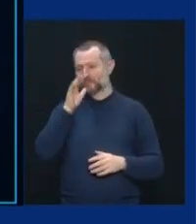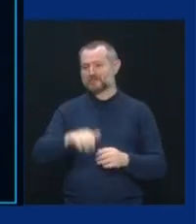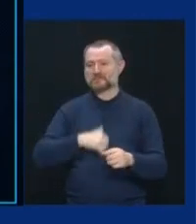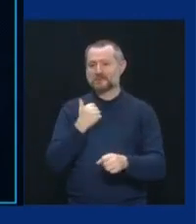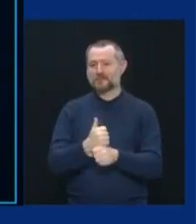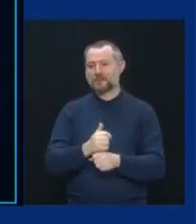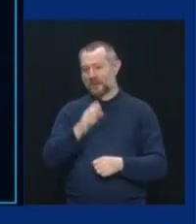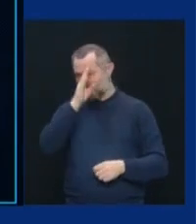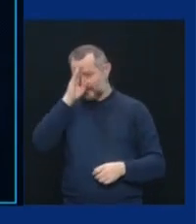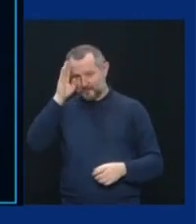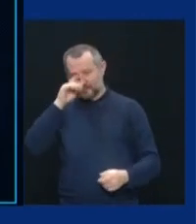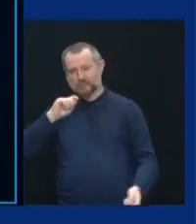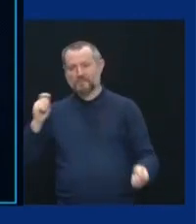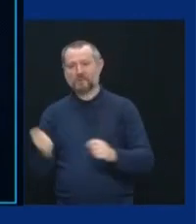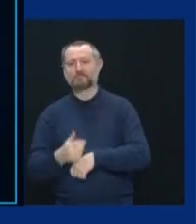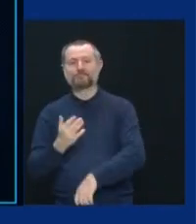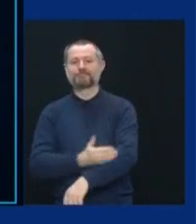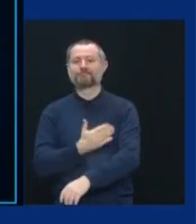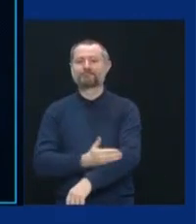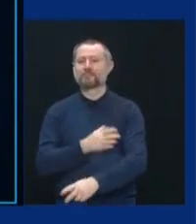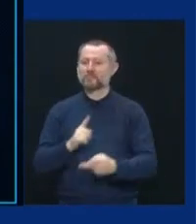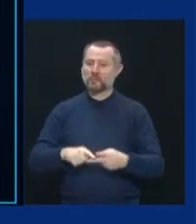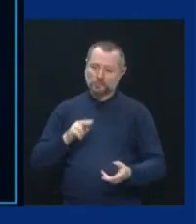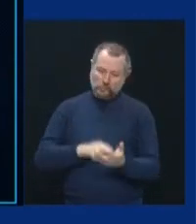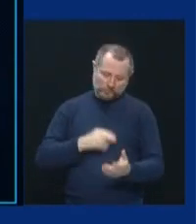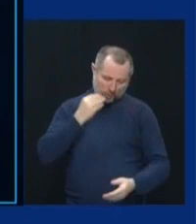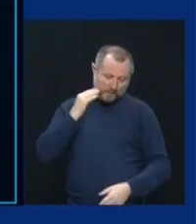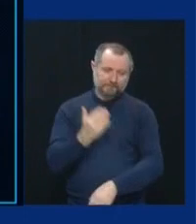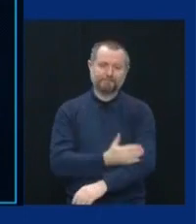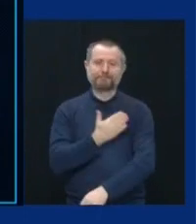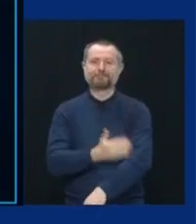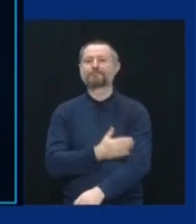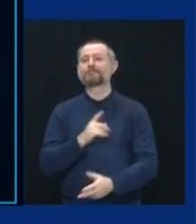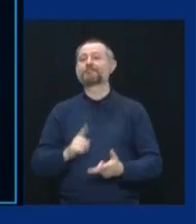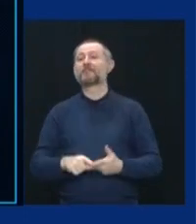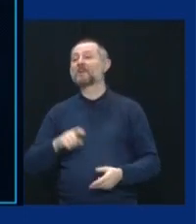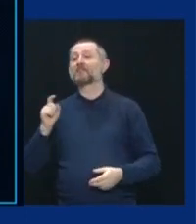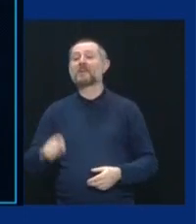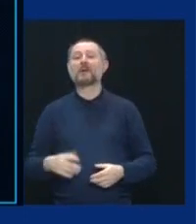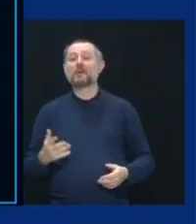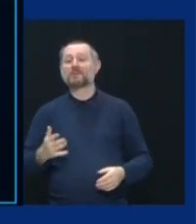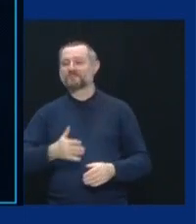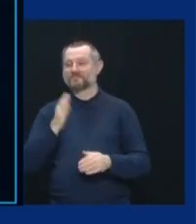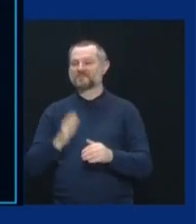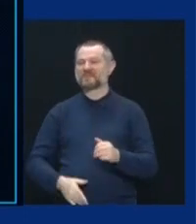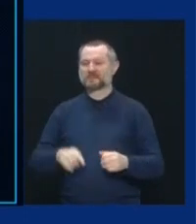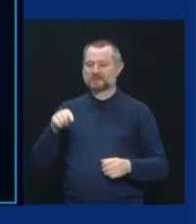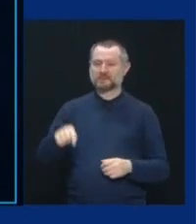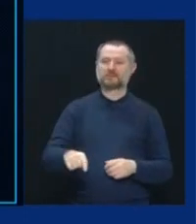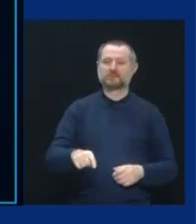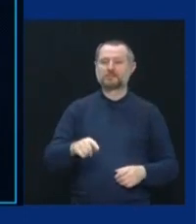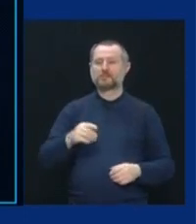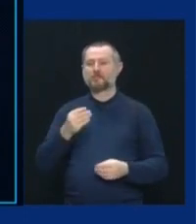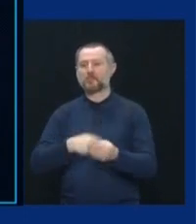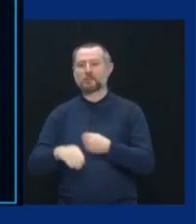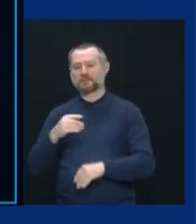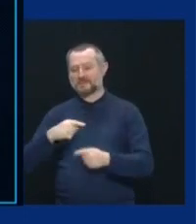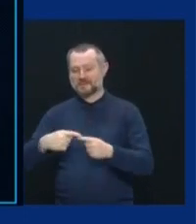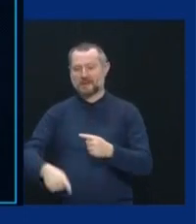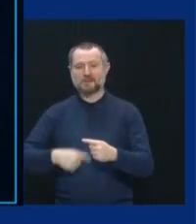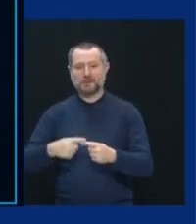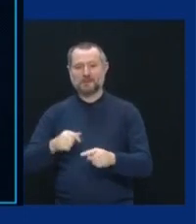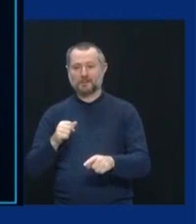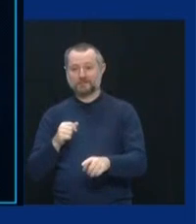reform and nursing reform, and we have to do it in this budget cycle. COVID isn't done